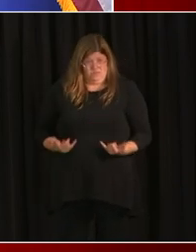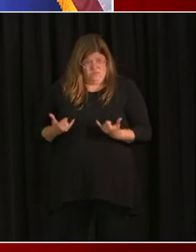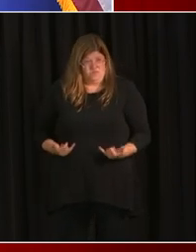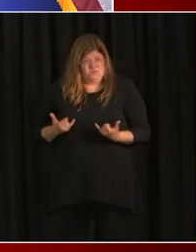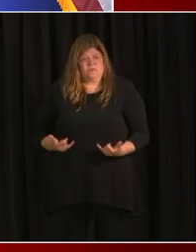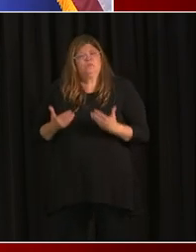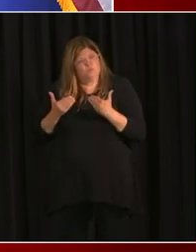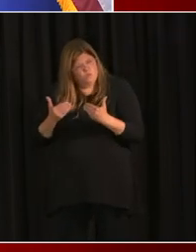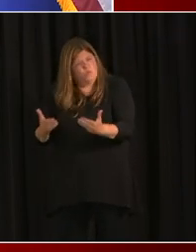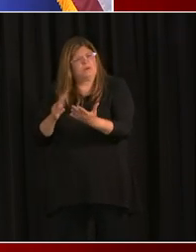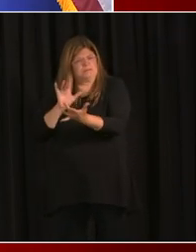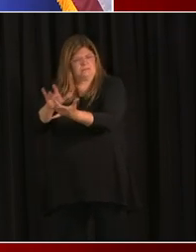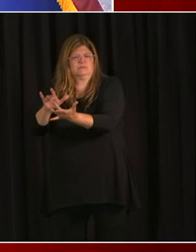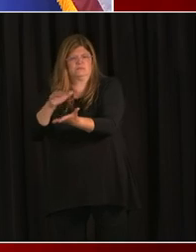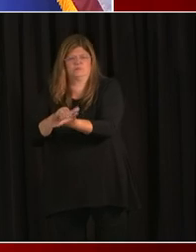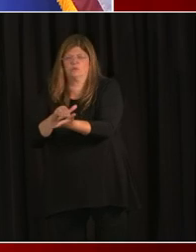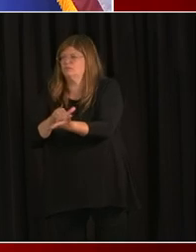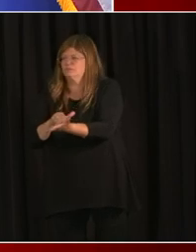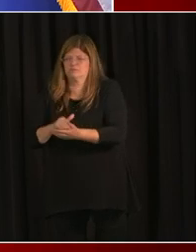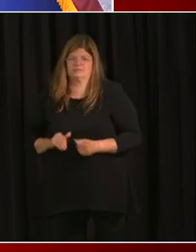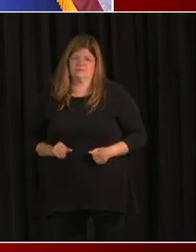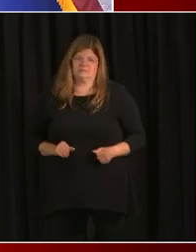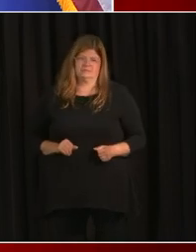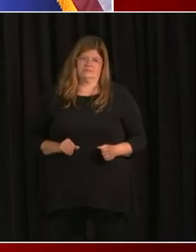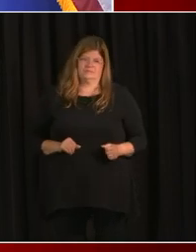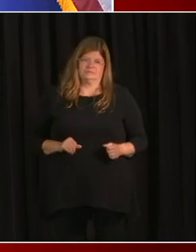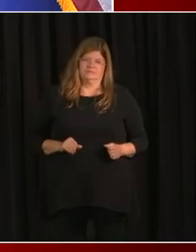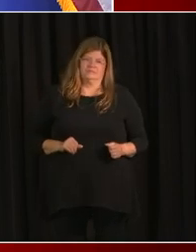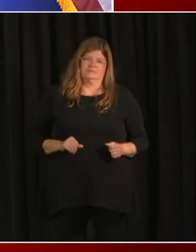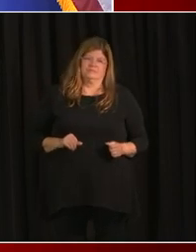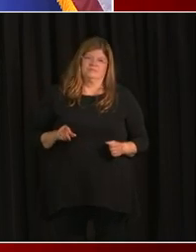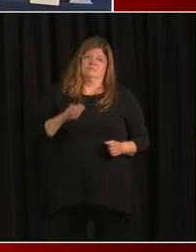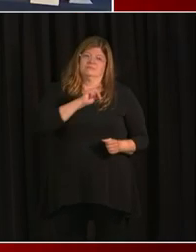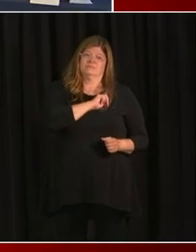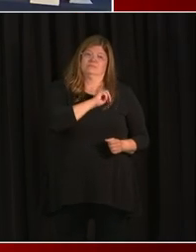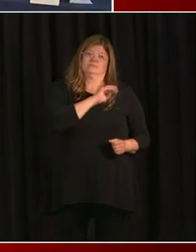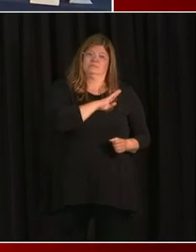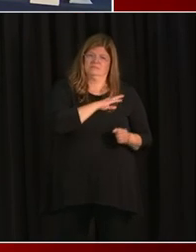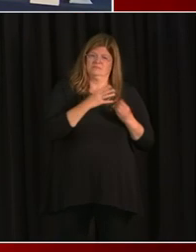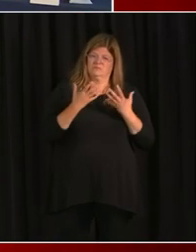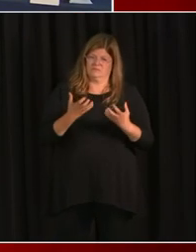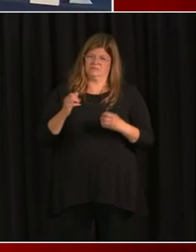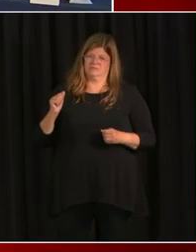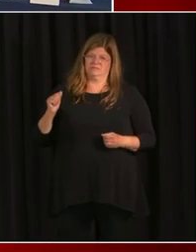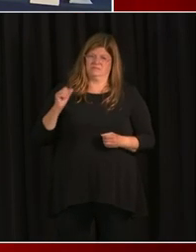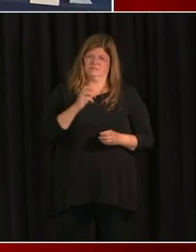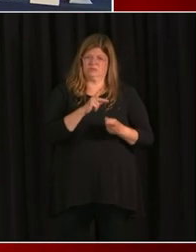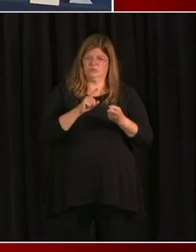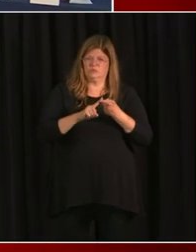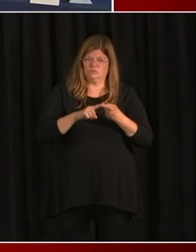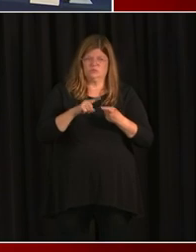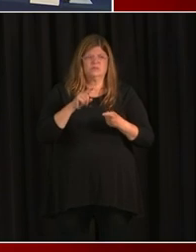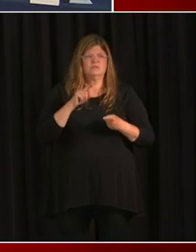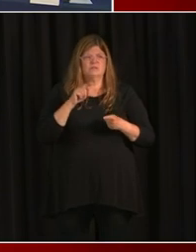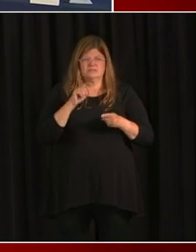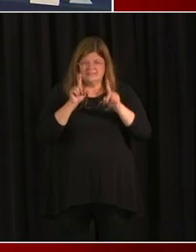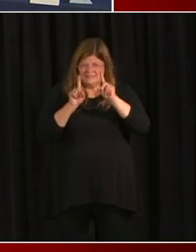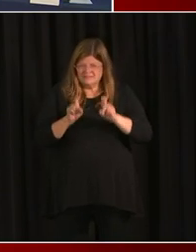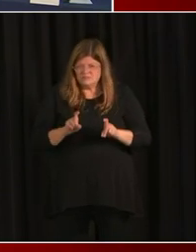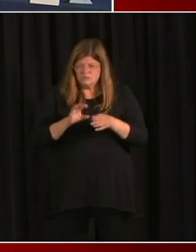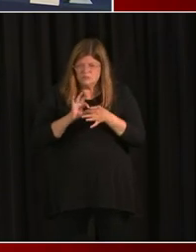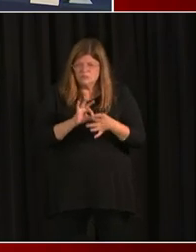in those places. And one thing I just wanted to go back to Stephanie's question, to